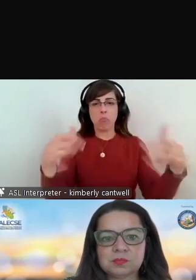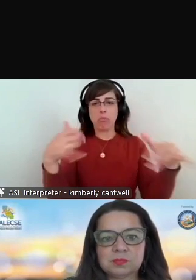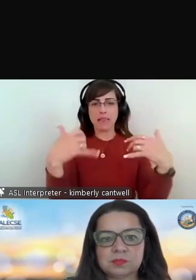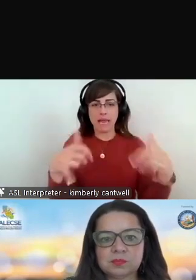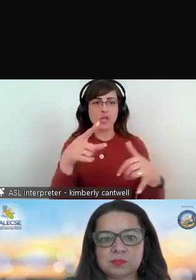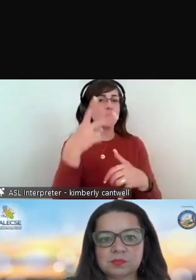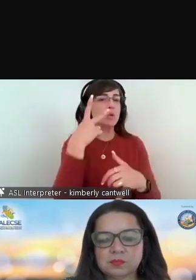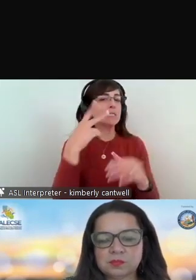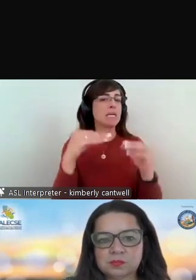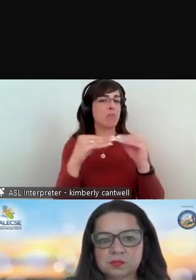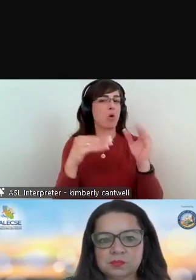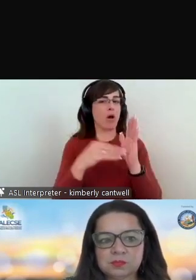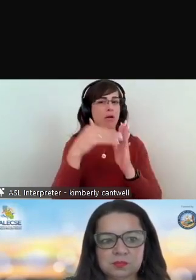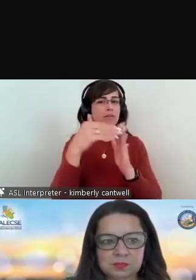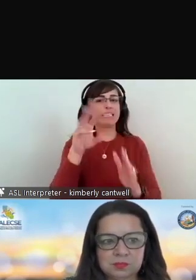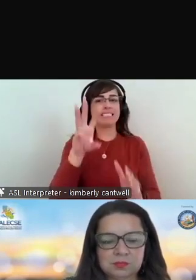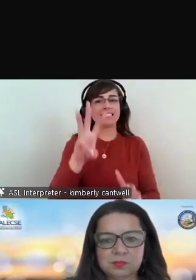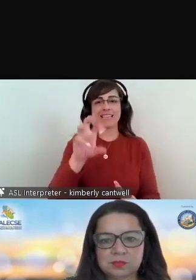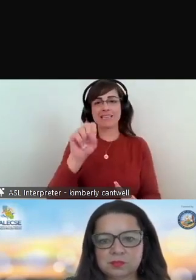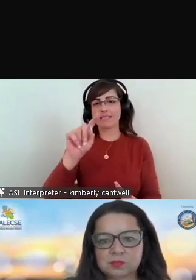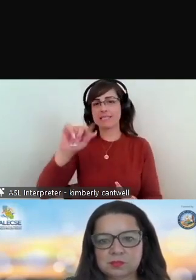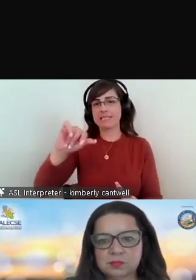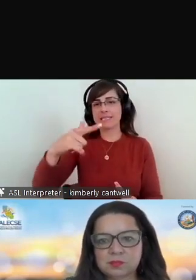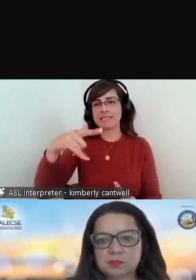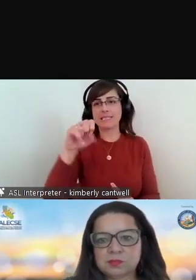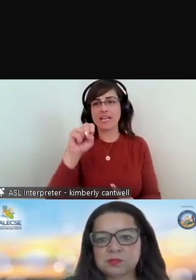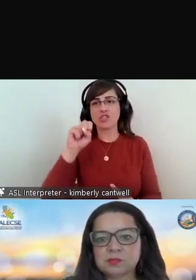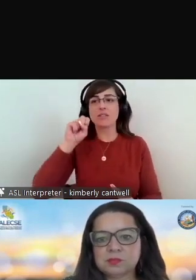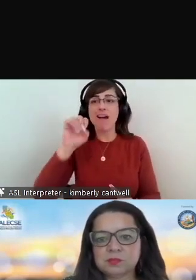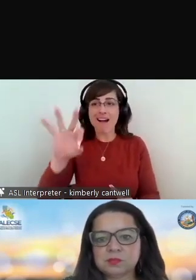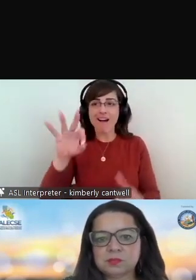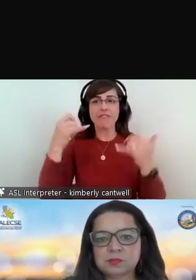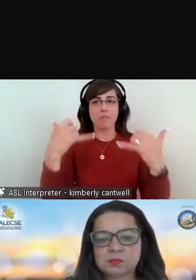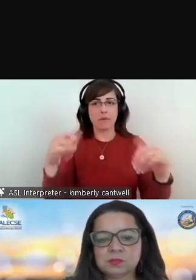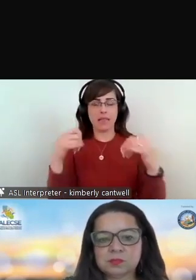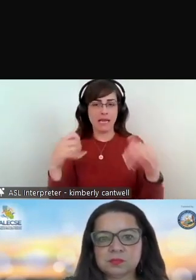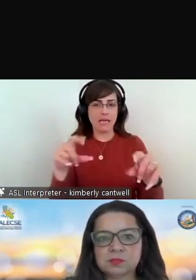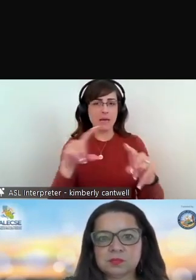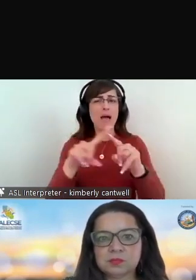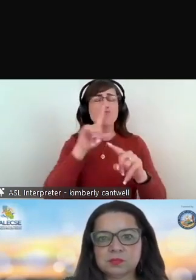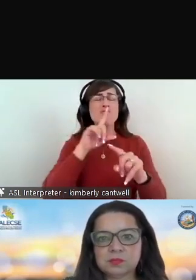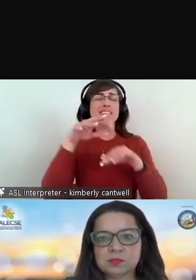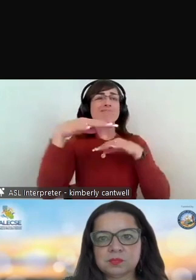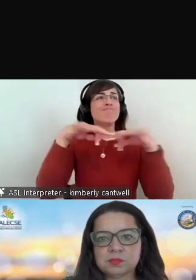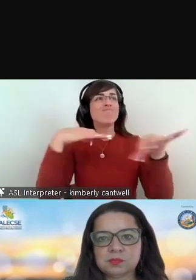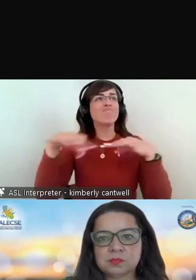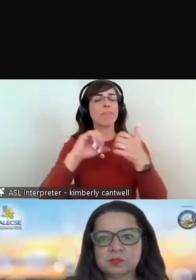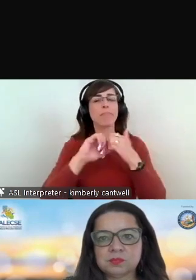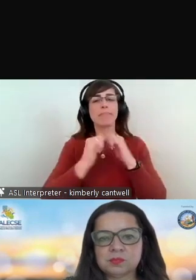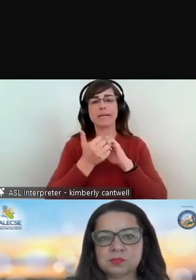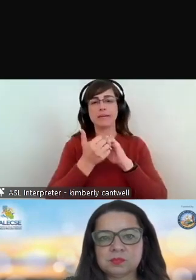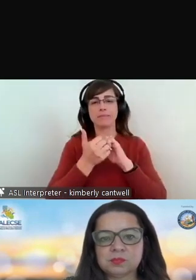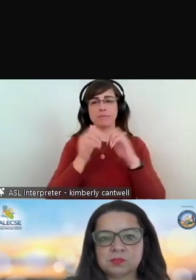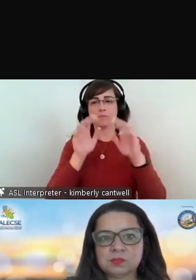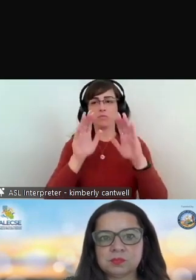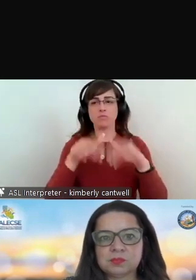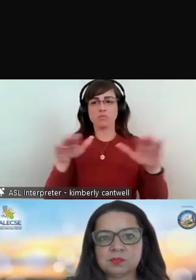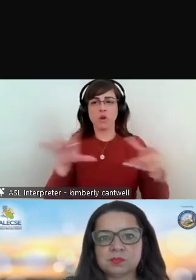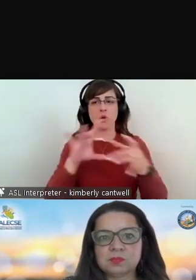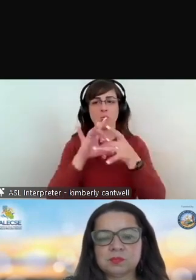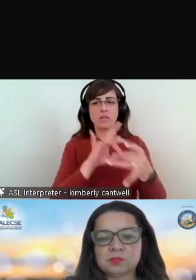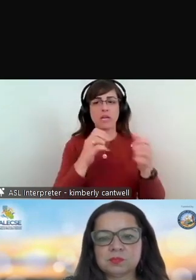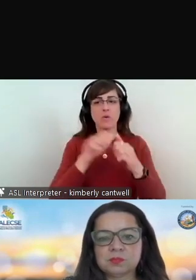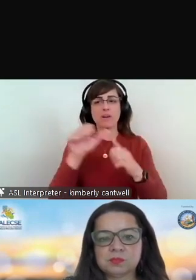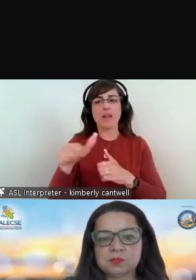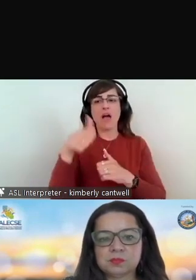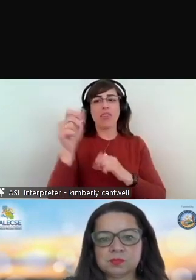you'll come across more often. It's the 6 stages of play, but it's really describing how a child relates to